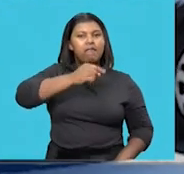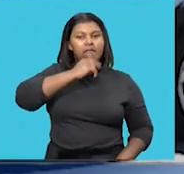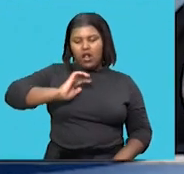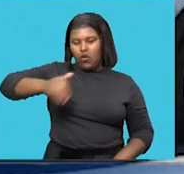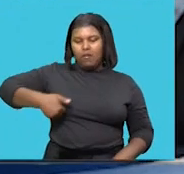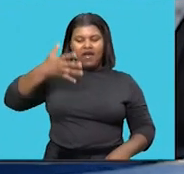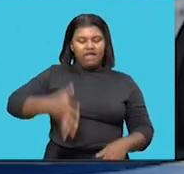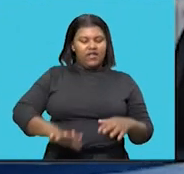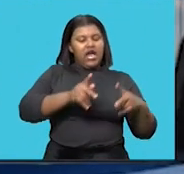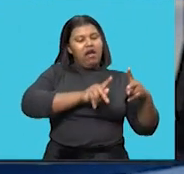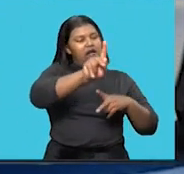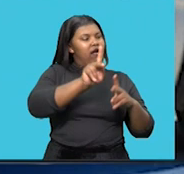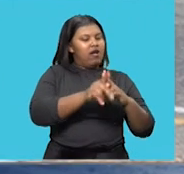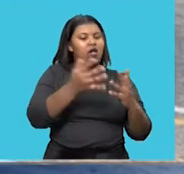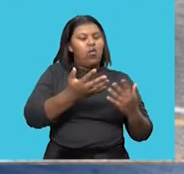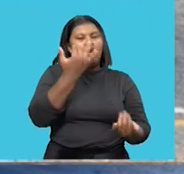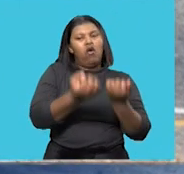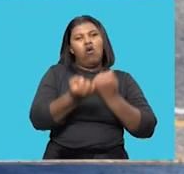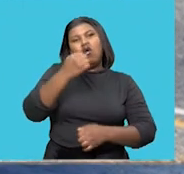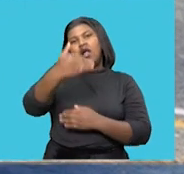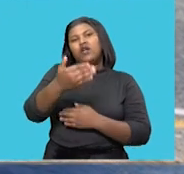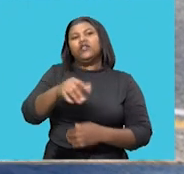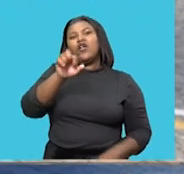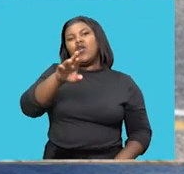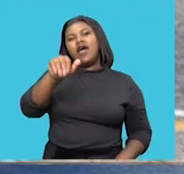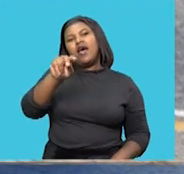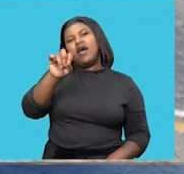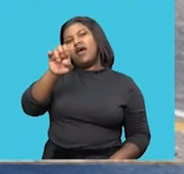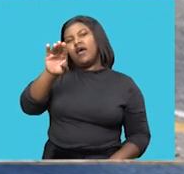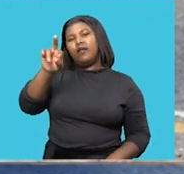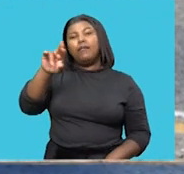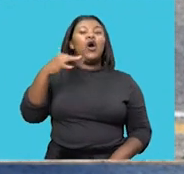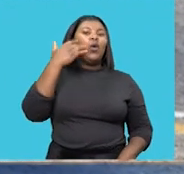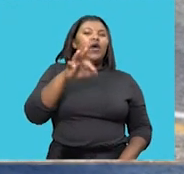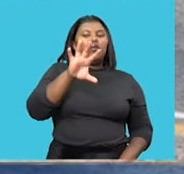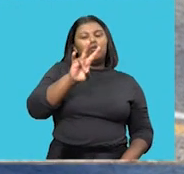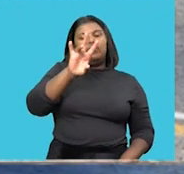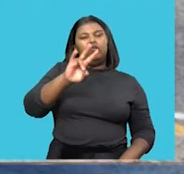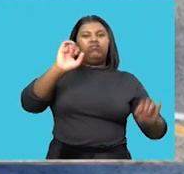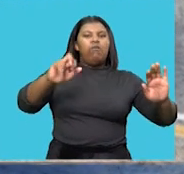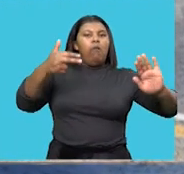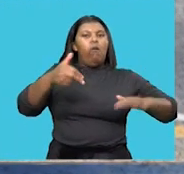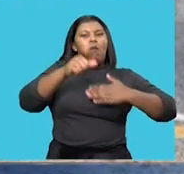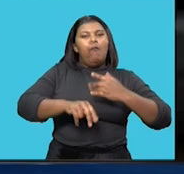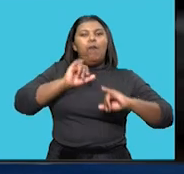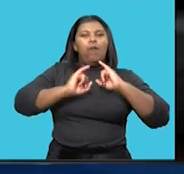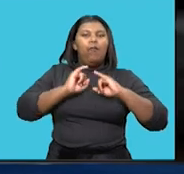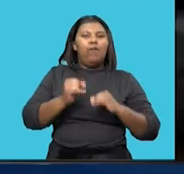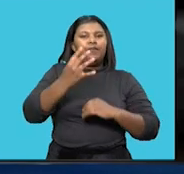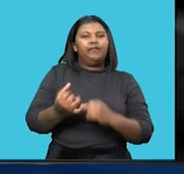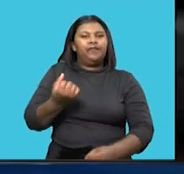and killed outside the Randburg Magistrates Court on Wednesday, the 8th of November 2023